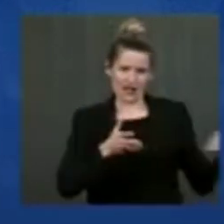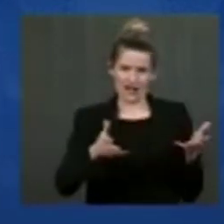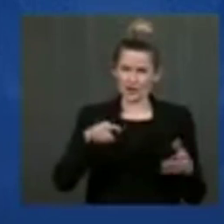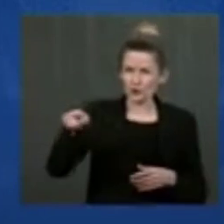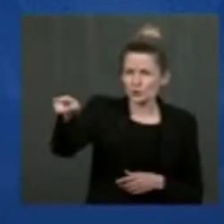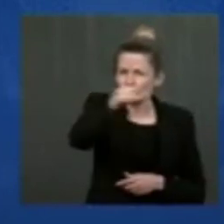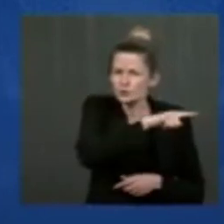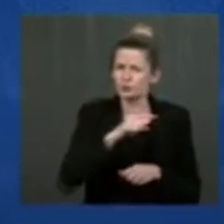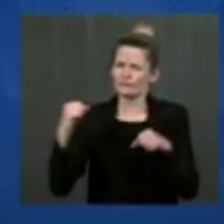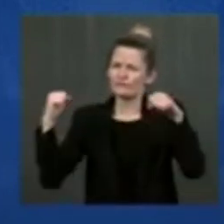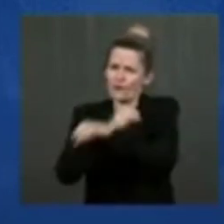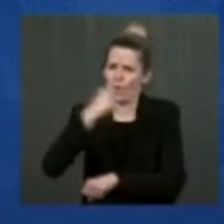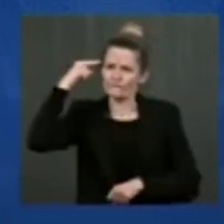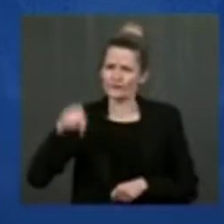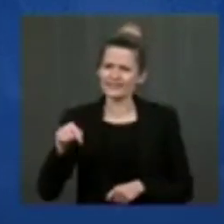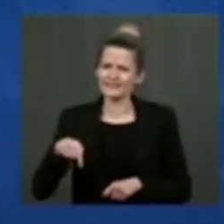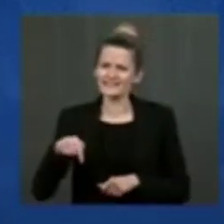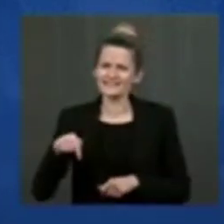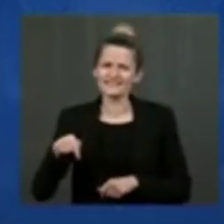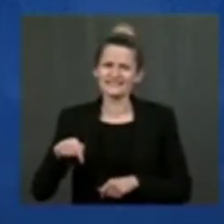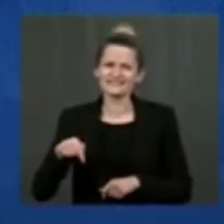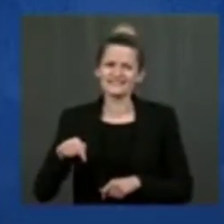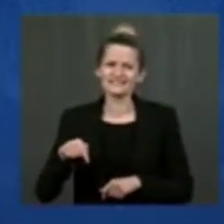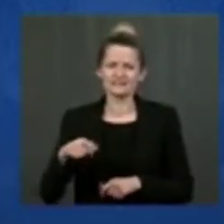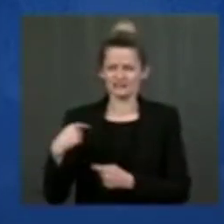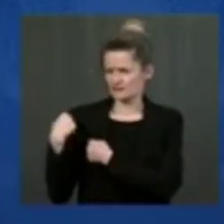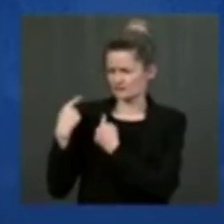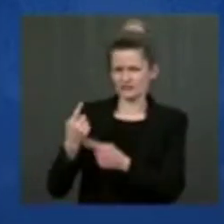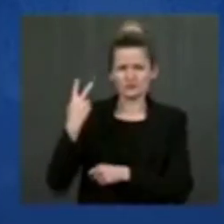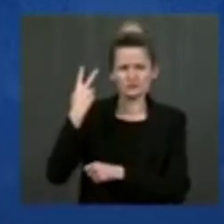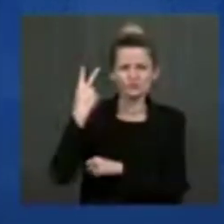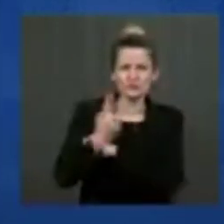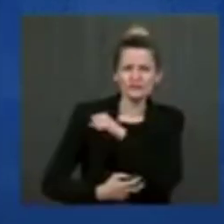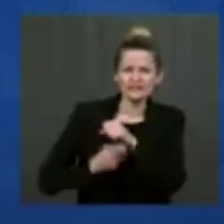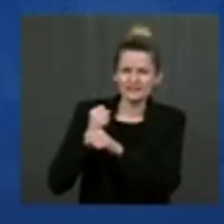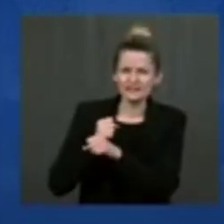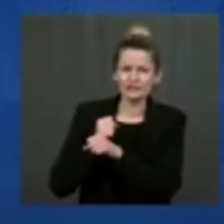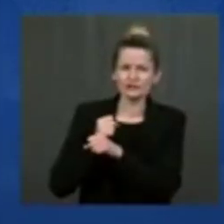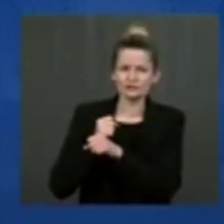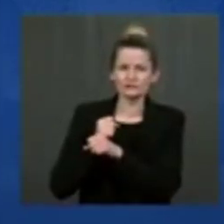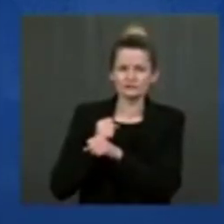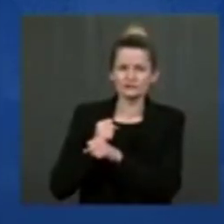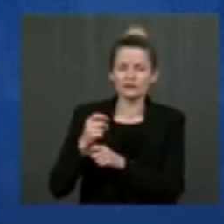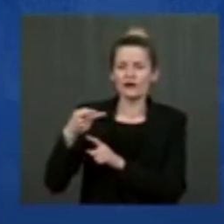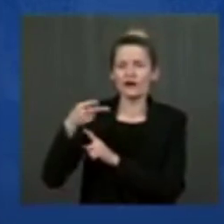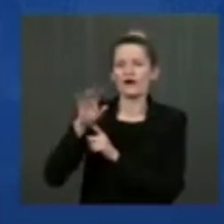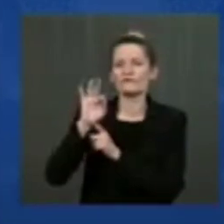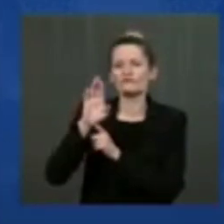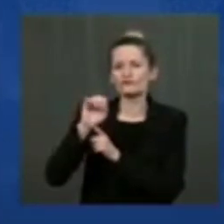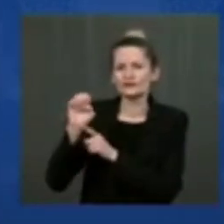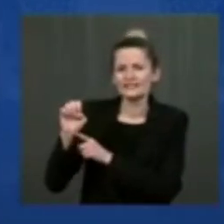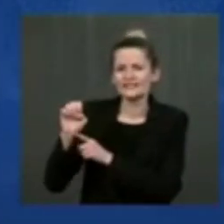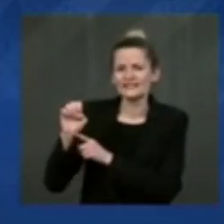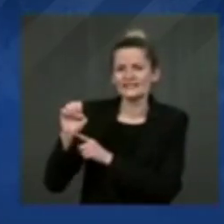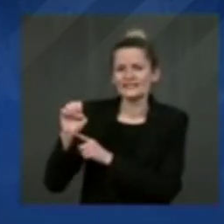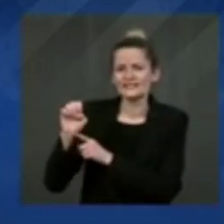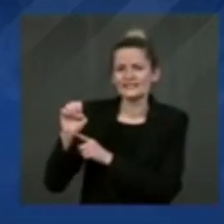everywhere. Provide 2 years of free university high-quality pre-K and high-quality pre-K 2 years